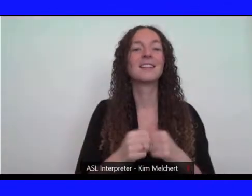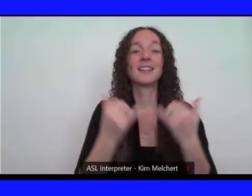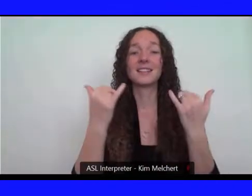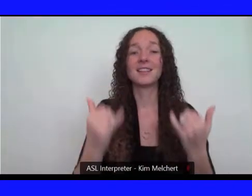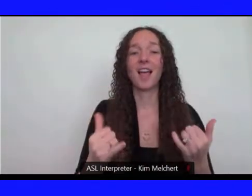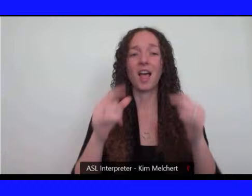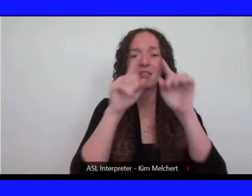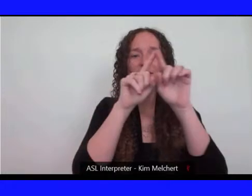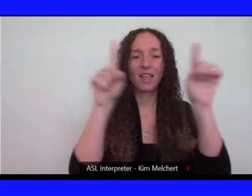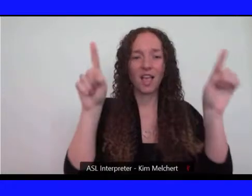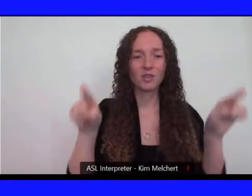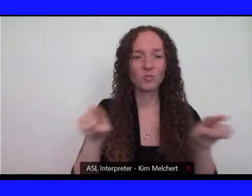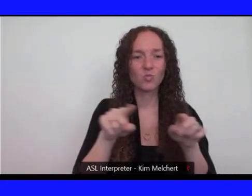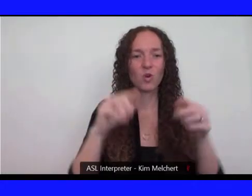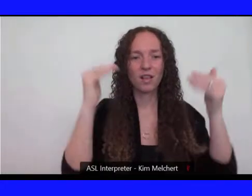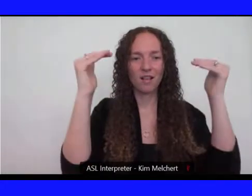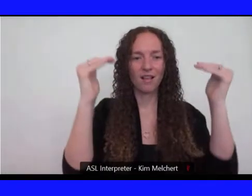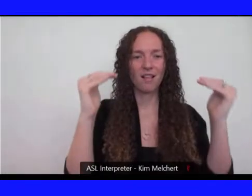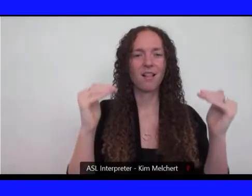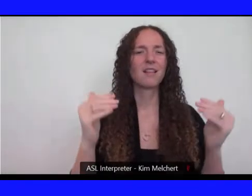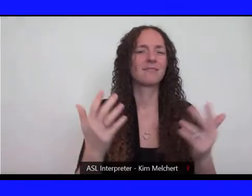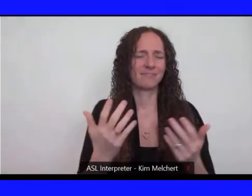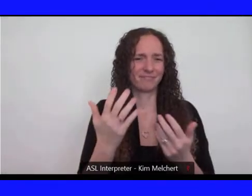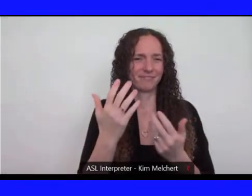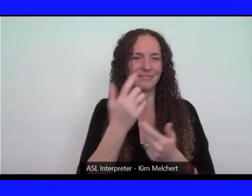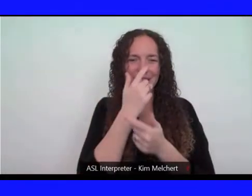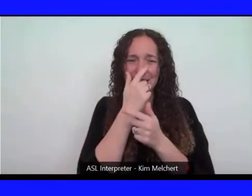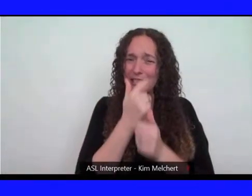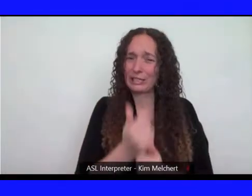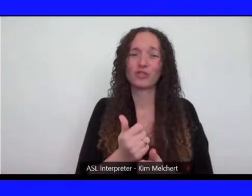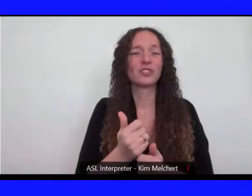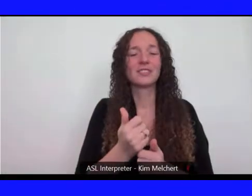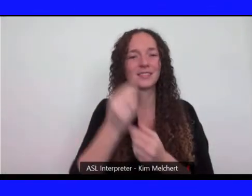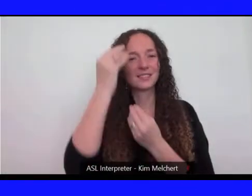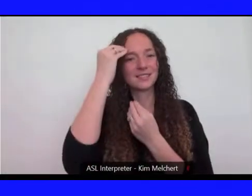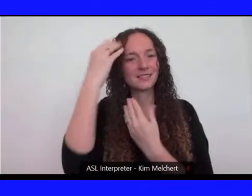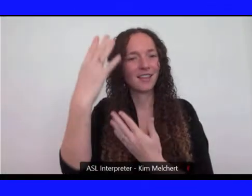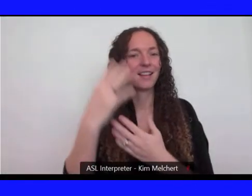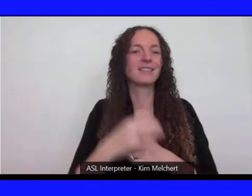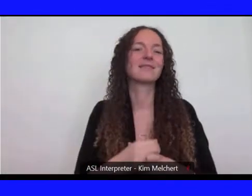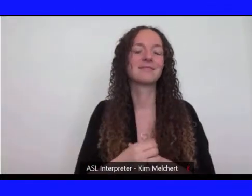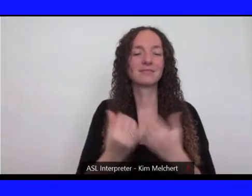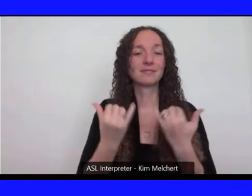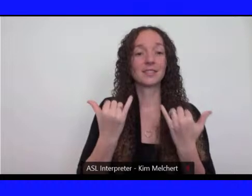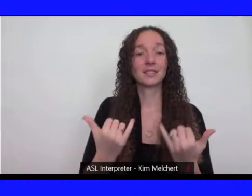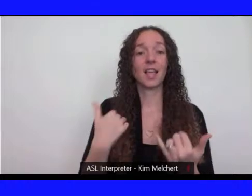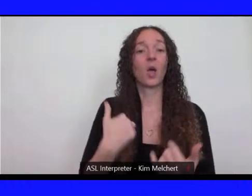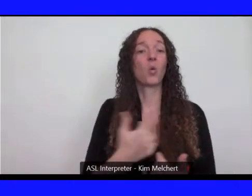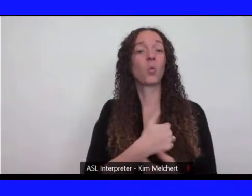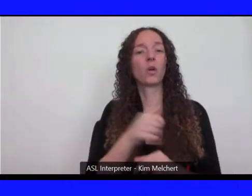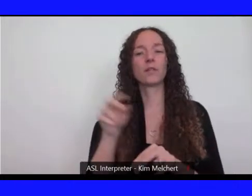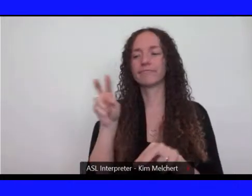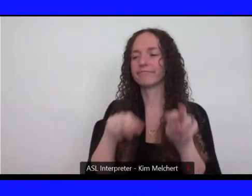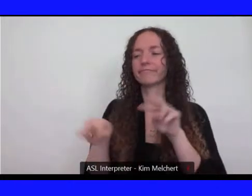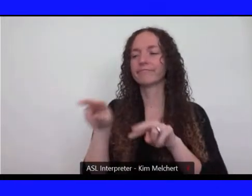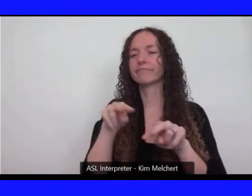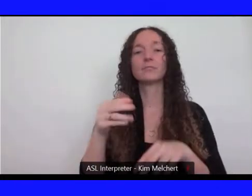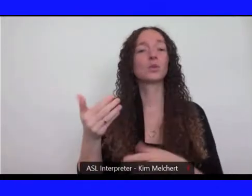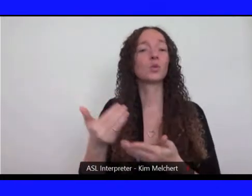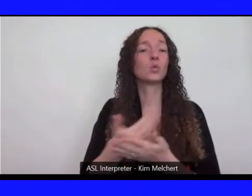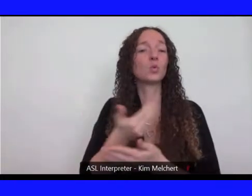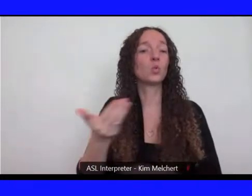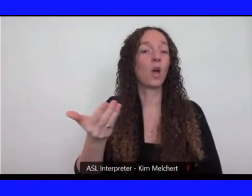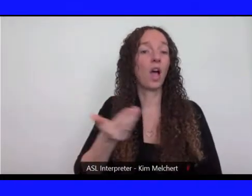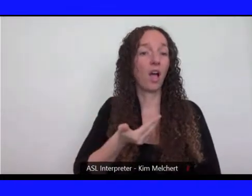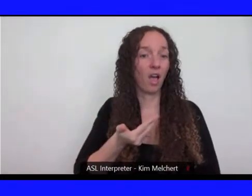a particular area in attracting and communicating what a great place health and hospital